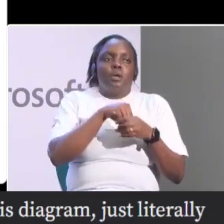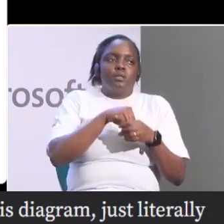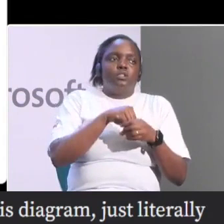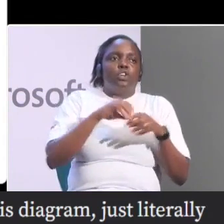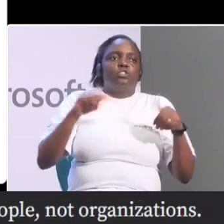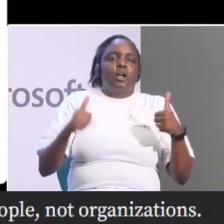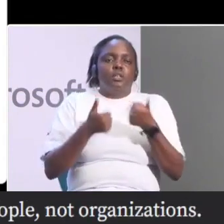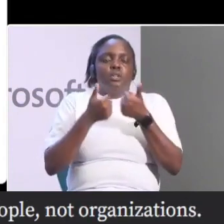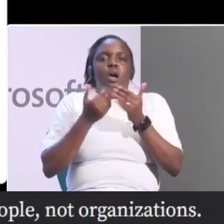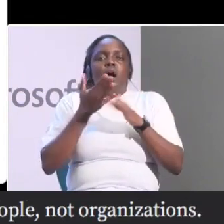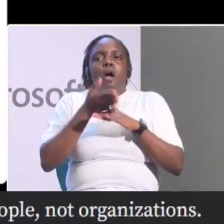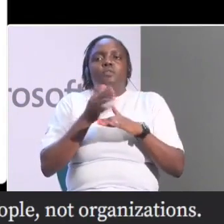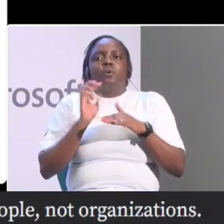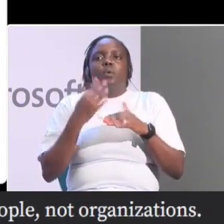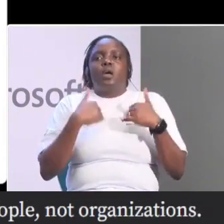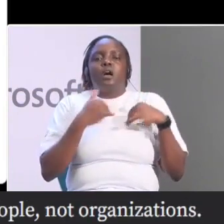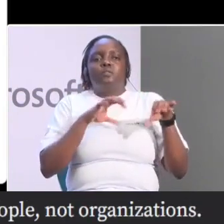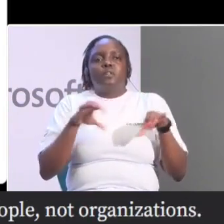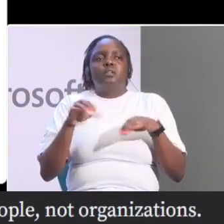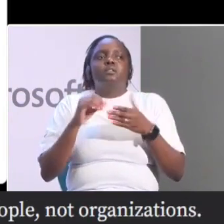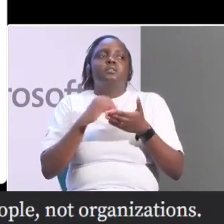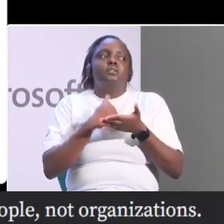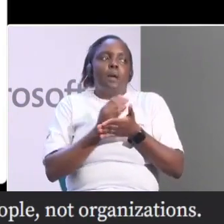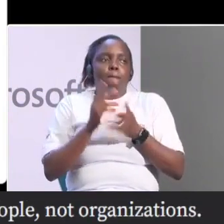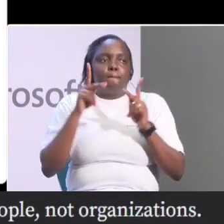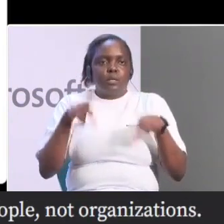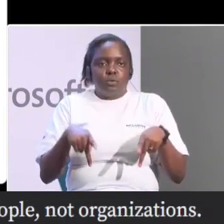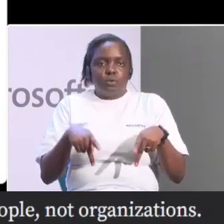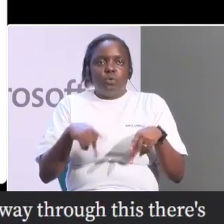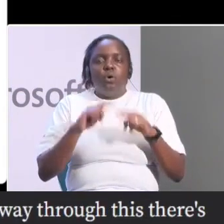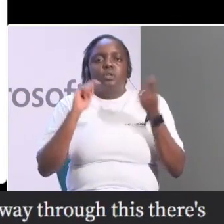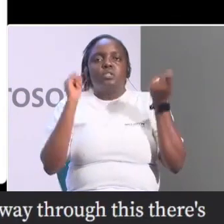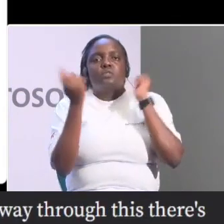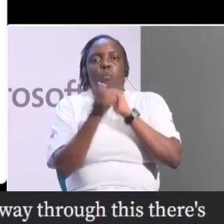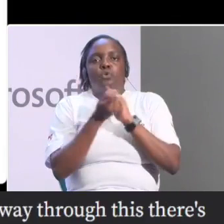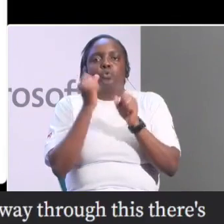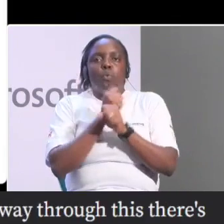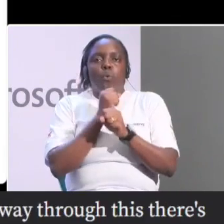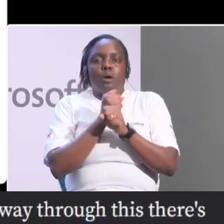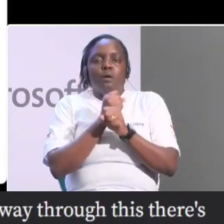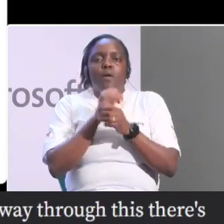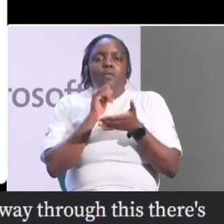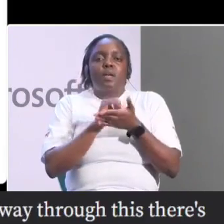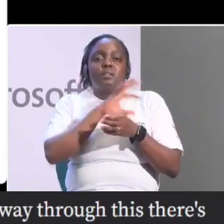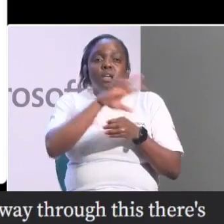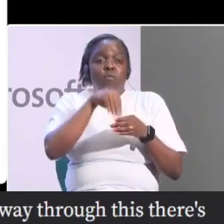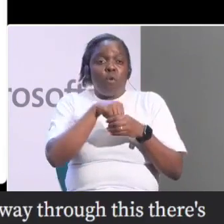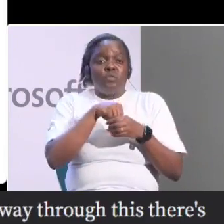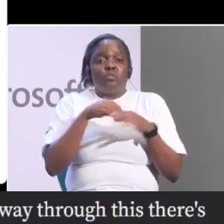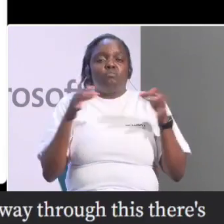challenge after we've done some personal transformational work. And that even involves some yoga.